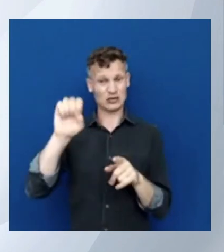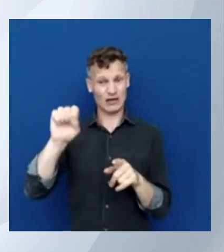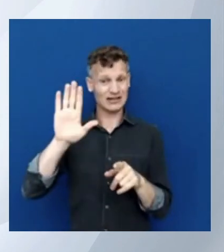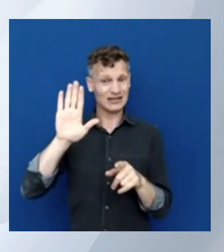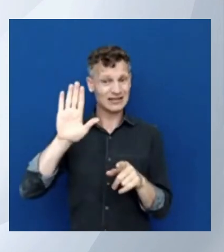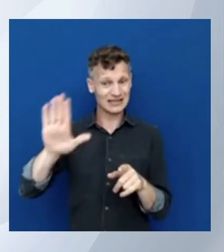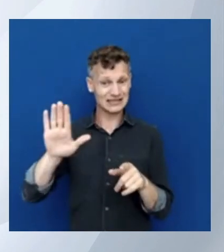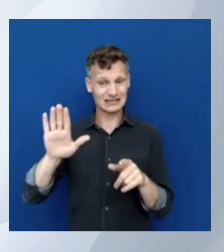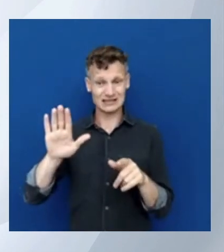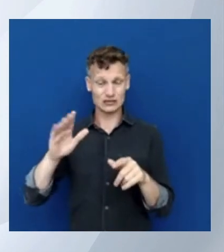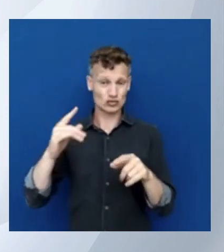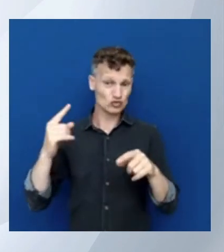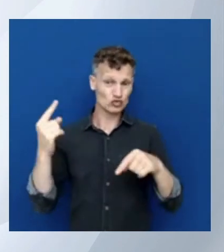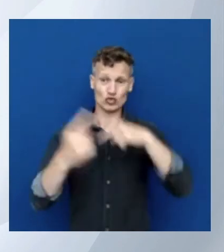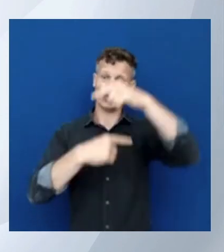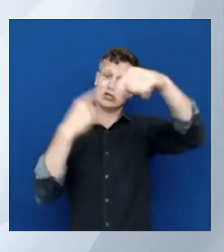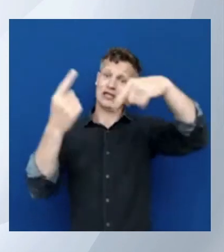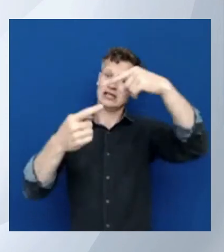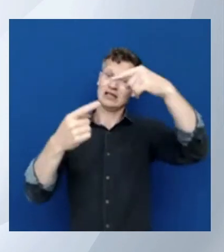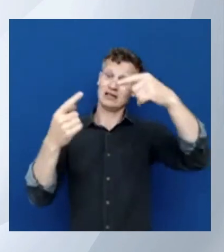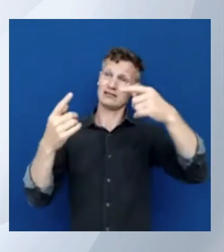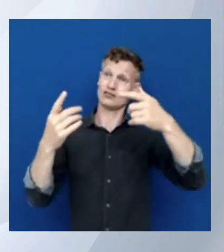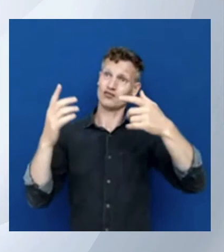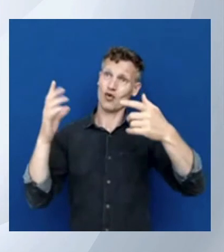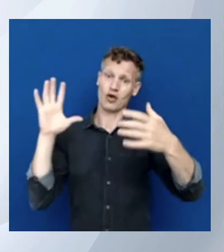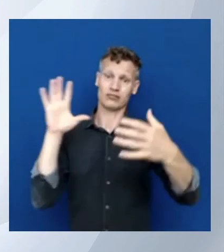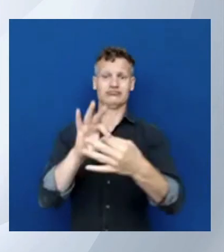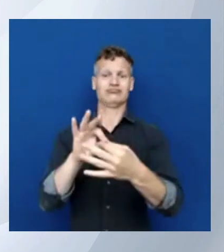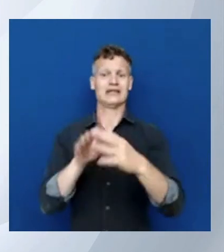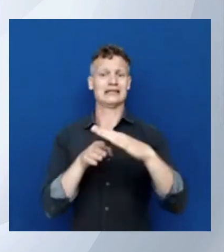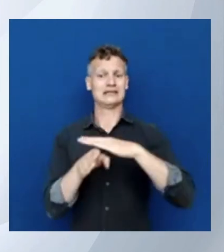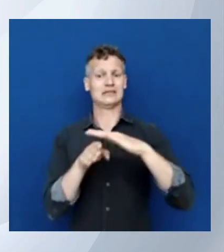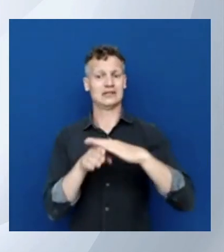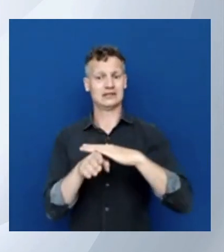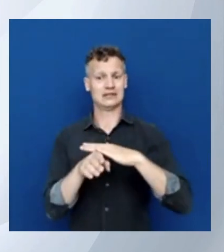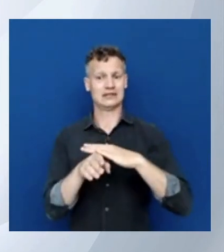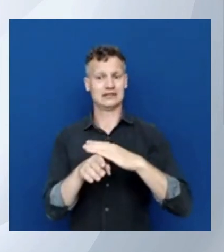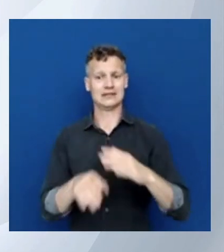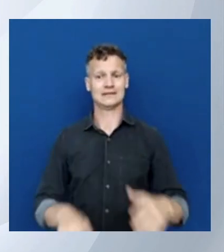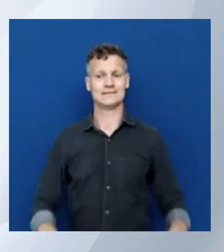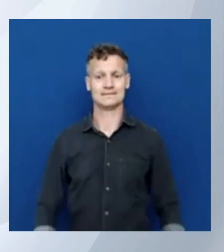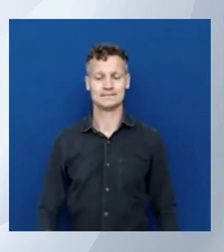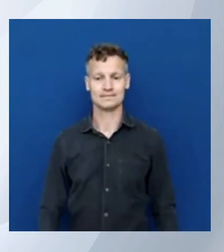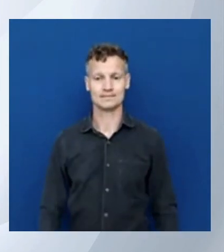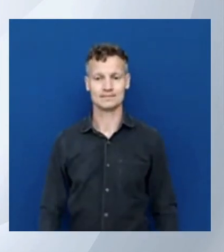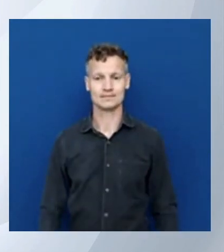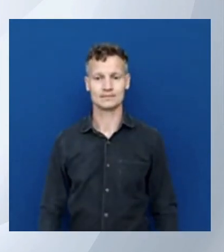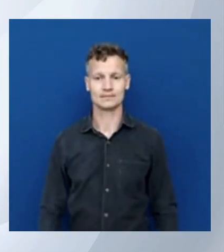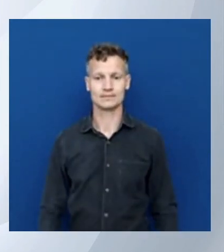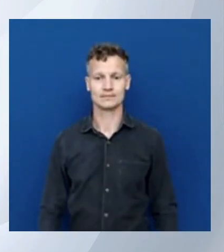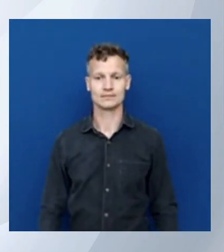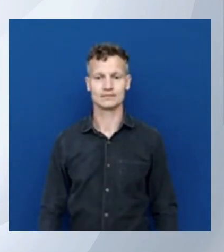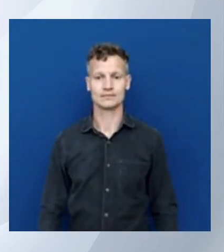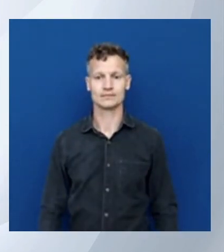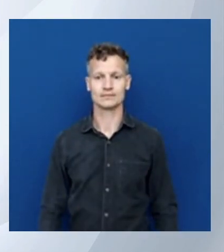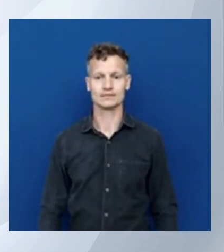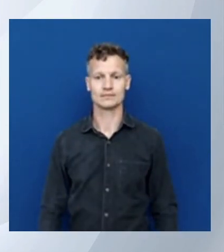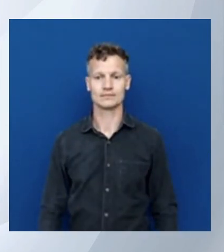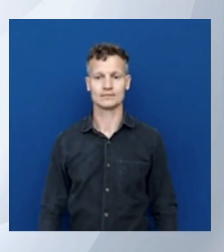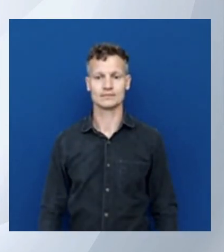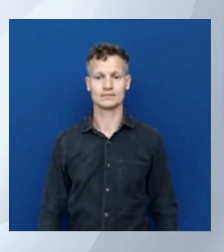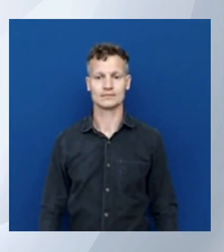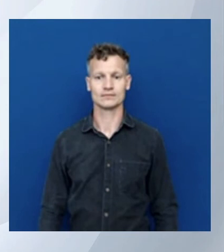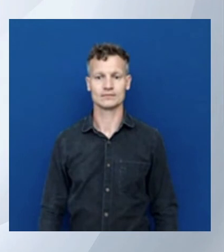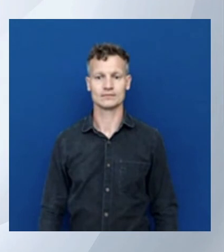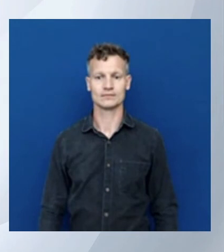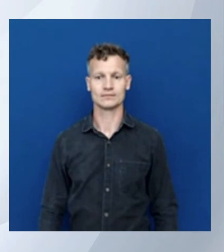true self to the office. And once you do that, once you actually allow people to bring their true self, then diversity doesn't